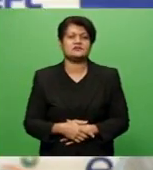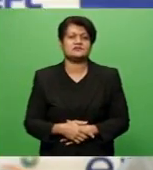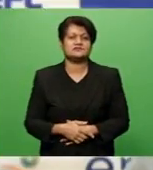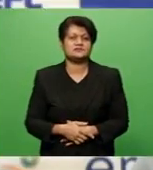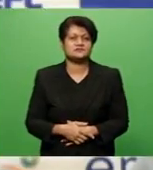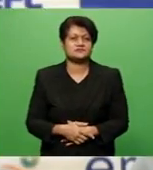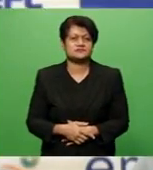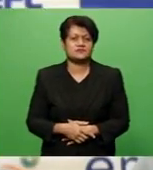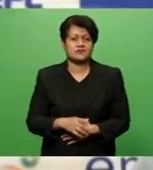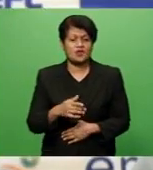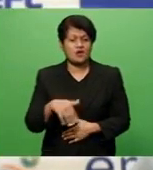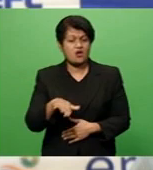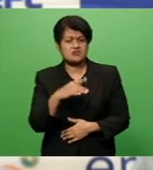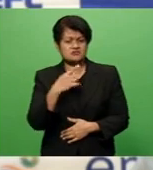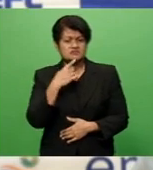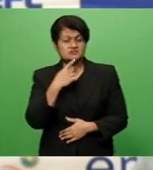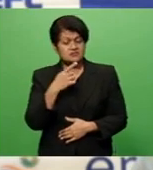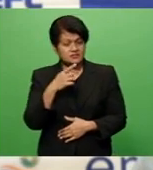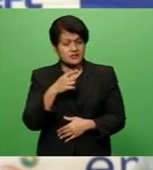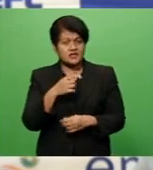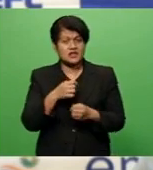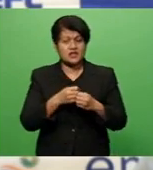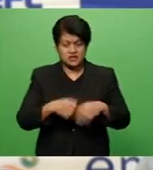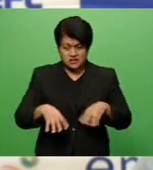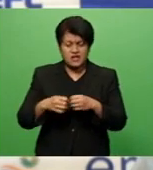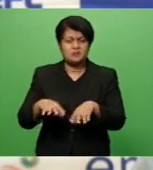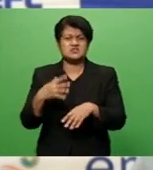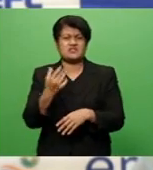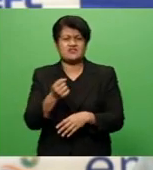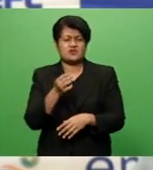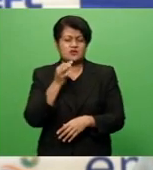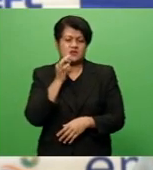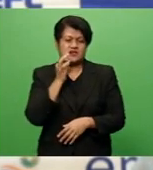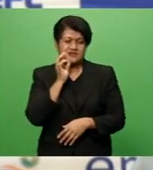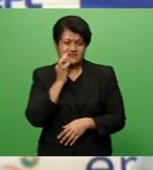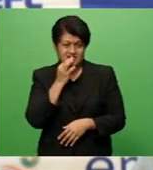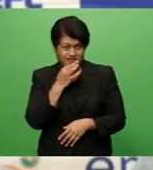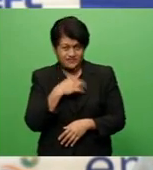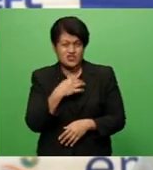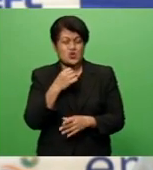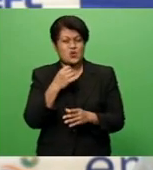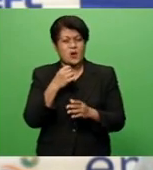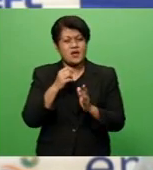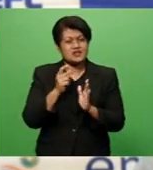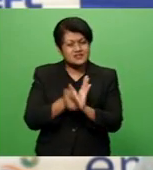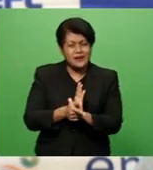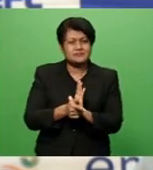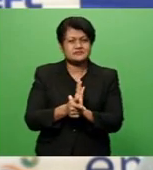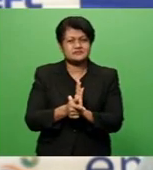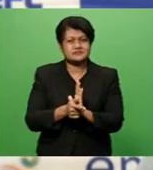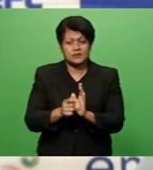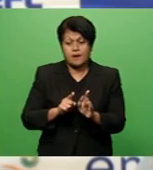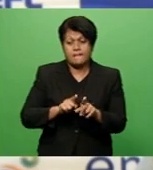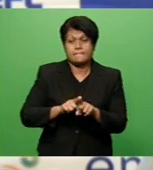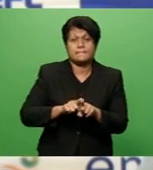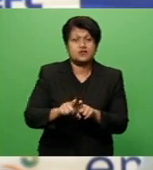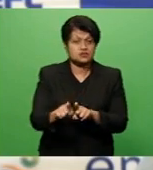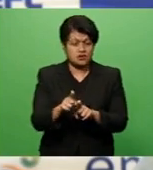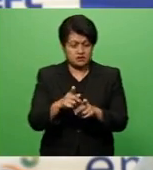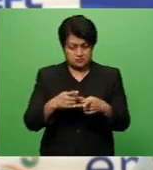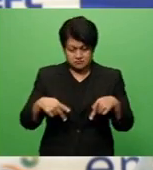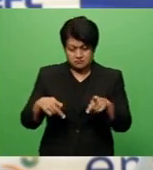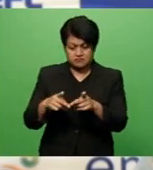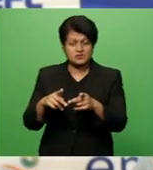So all I'm saying is the damages are there and it's going to take a little time. But as I said, majority of the areas should be back within a